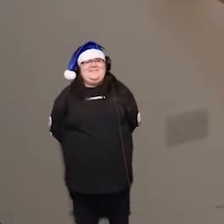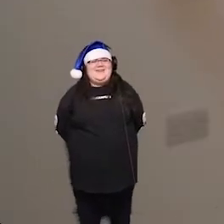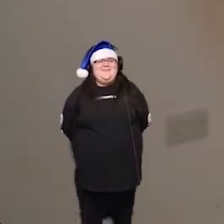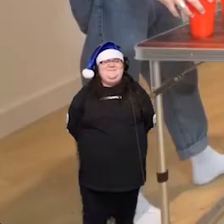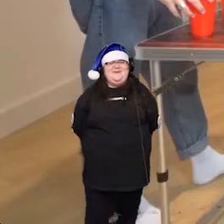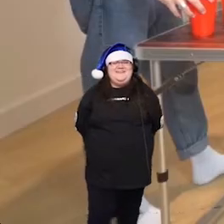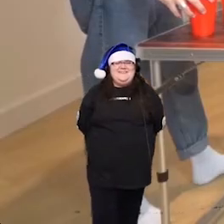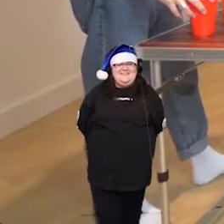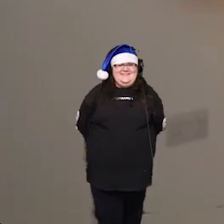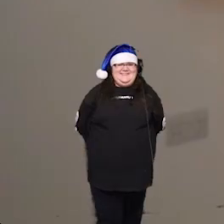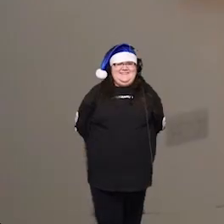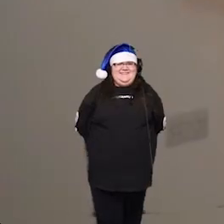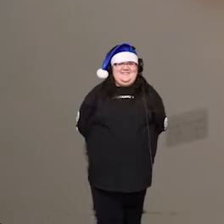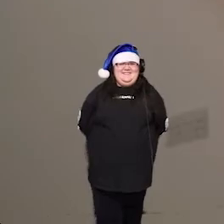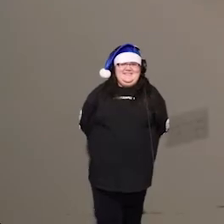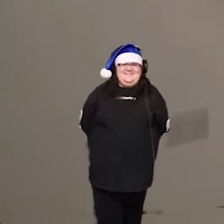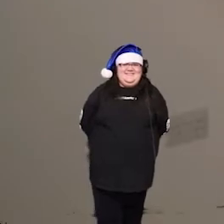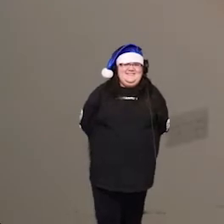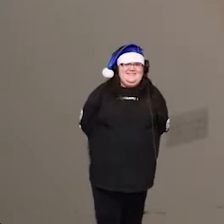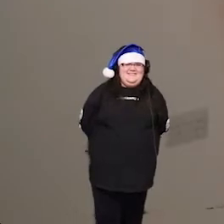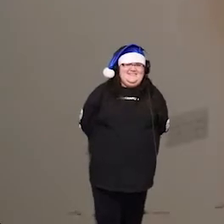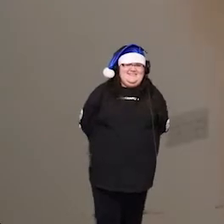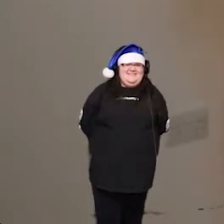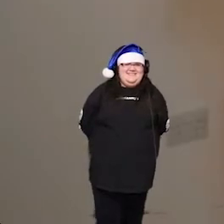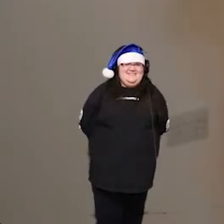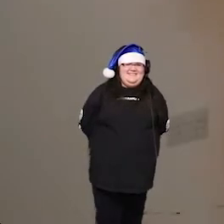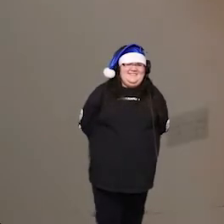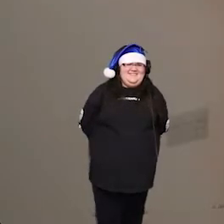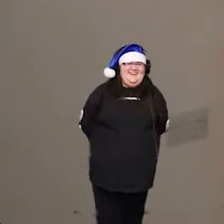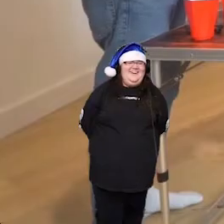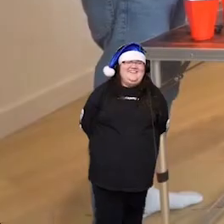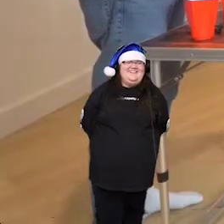woman, Stacey. God, you sponsored by Gymshark.